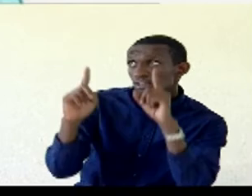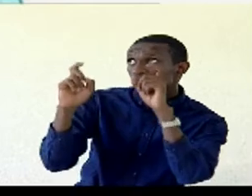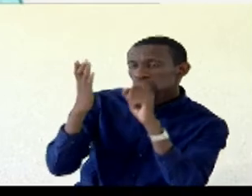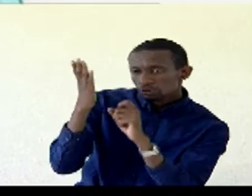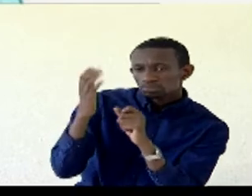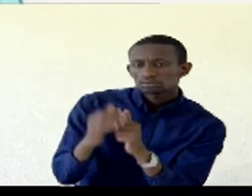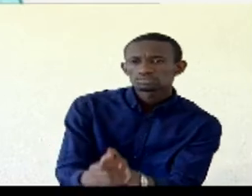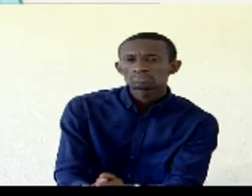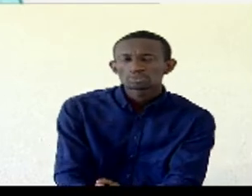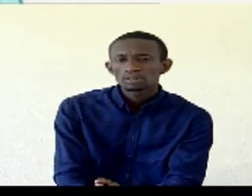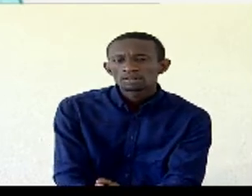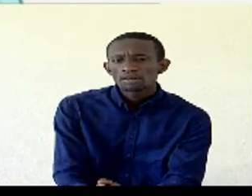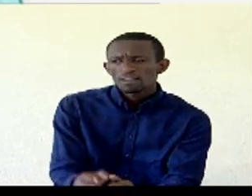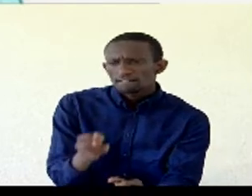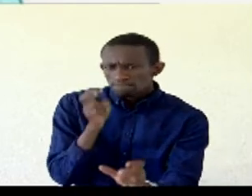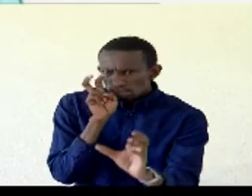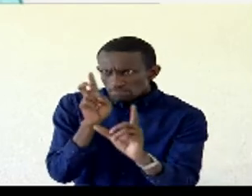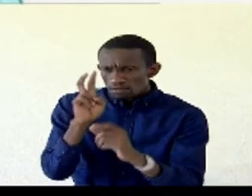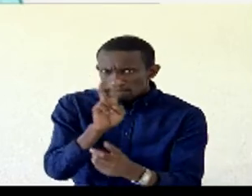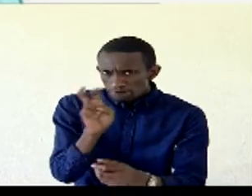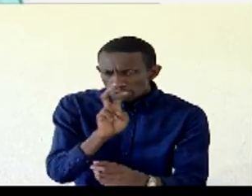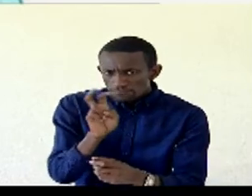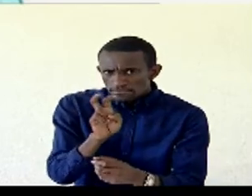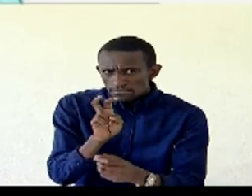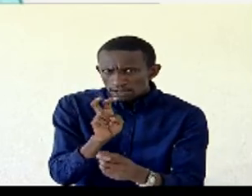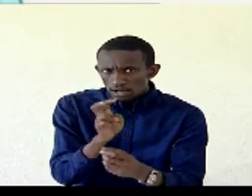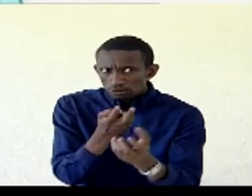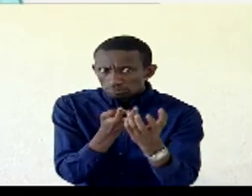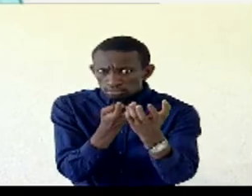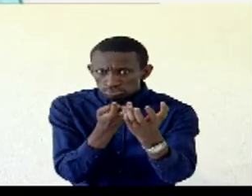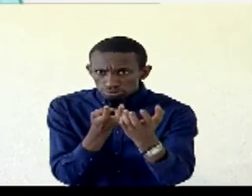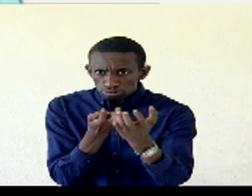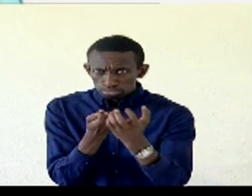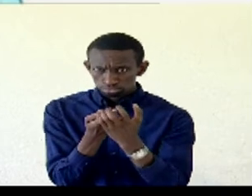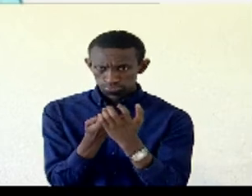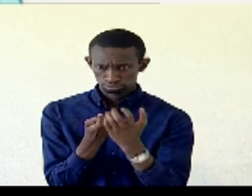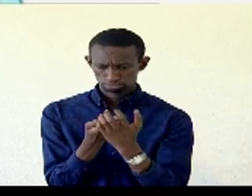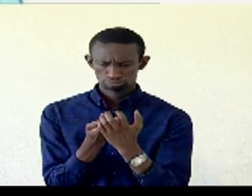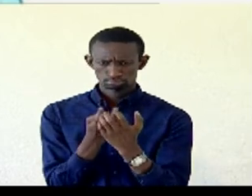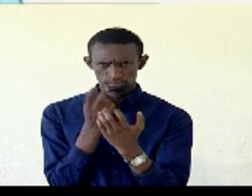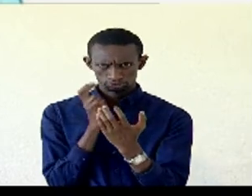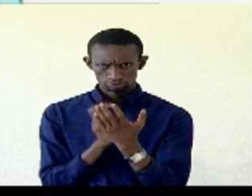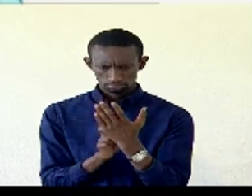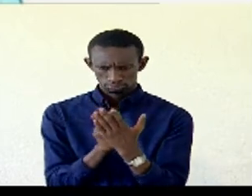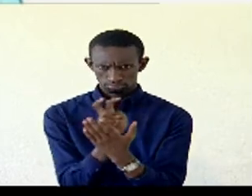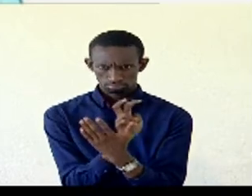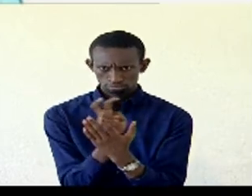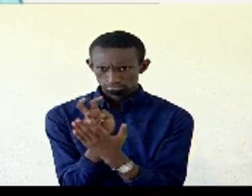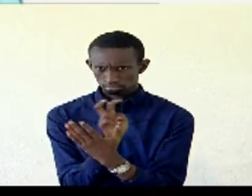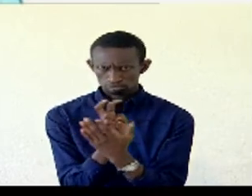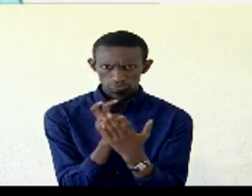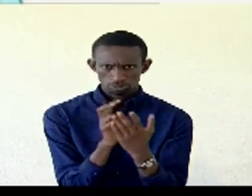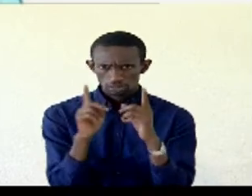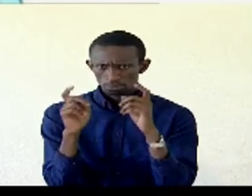and zoom in, look at the slide, and extract this and bring it